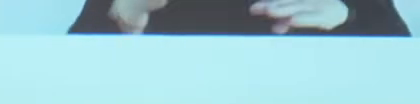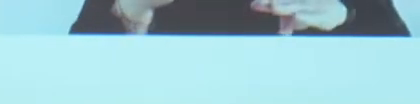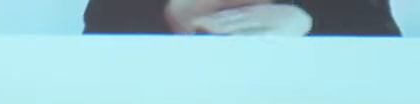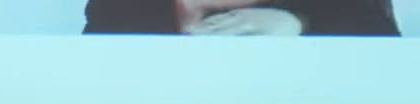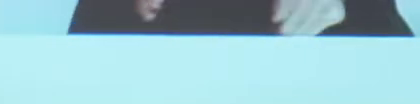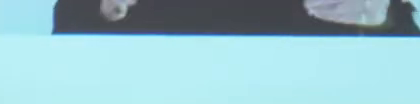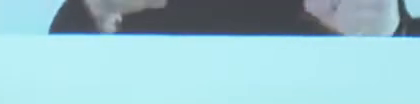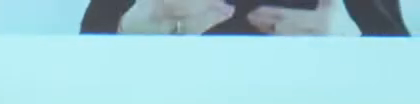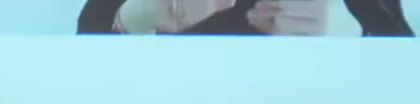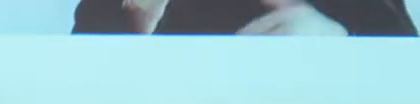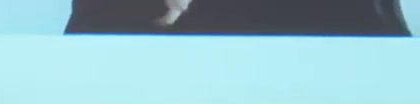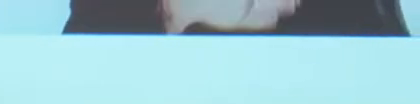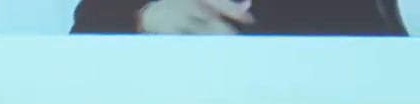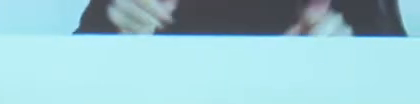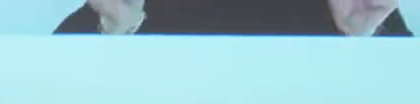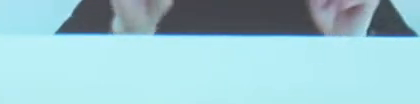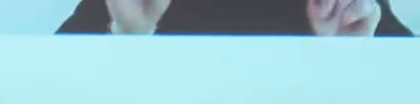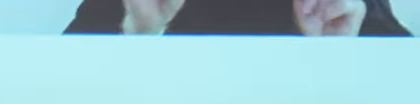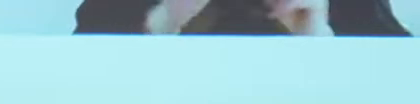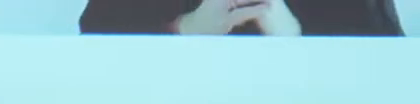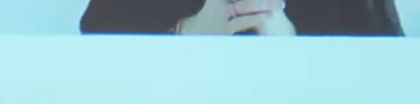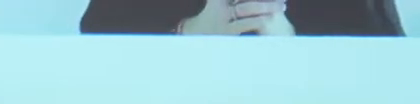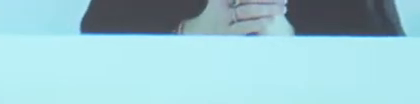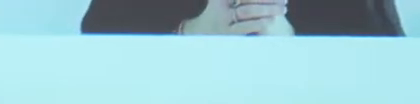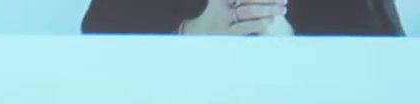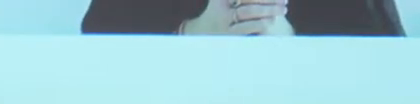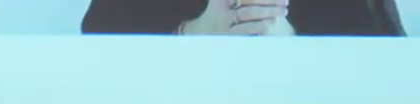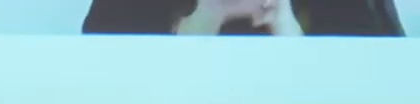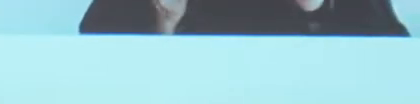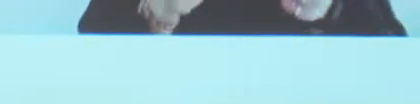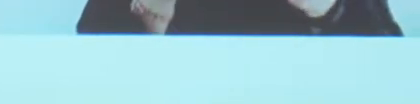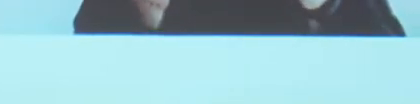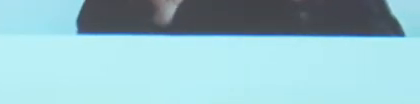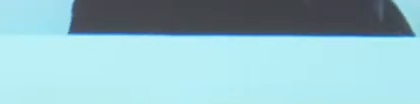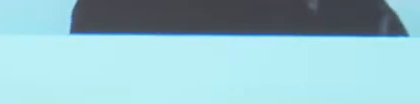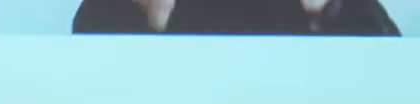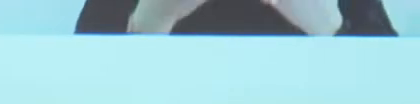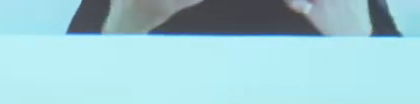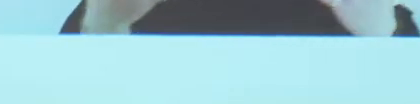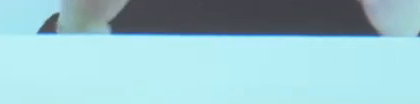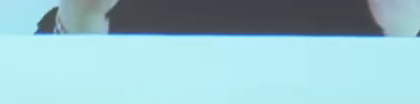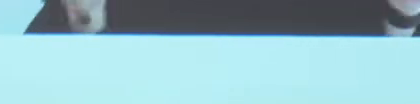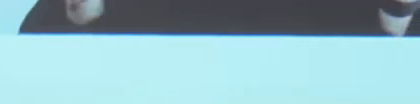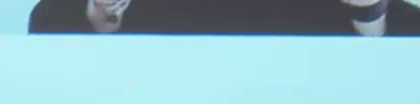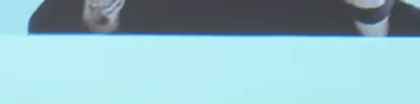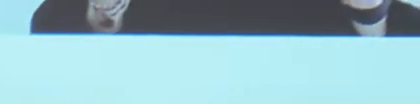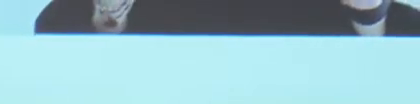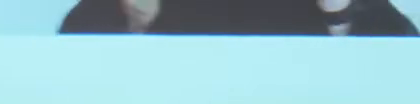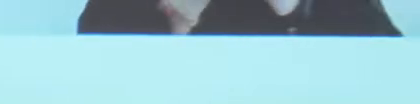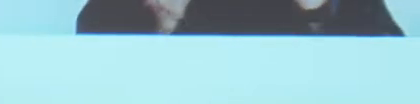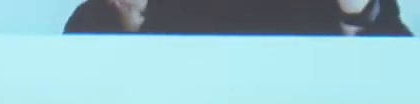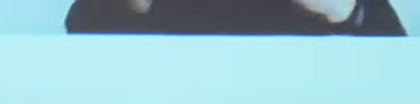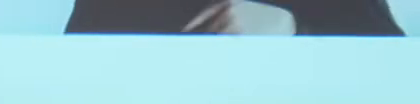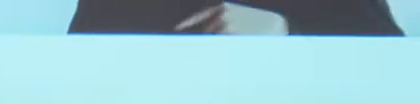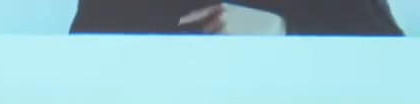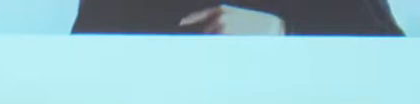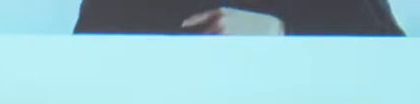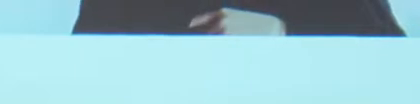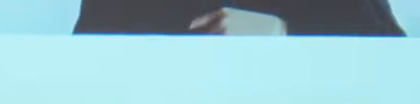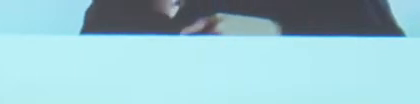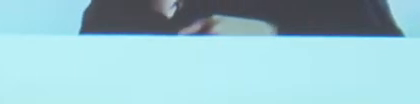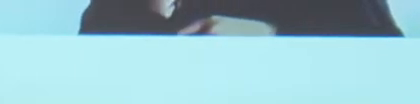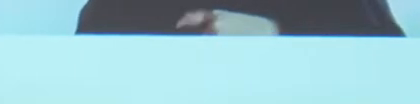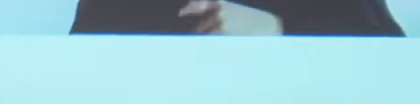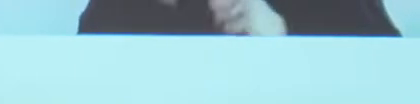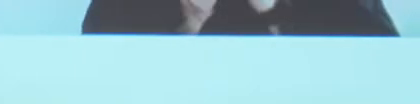do that I just wanted to say how great it is to have so many people in the room so many people that we are old friends